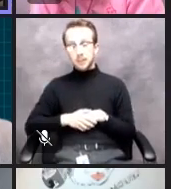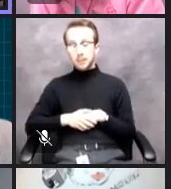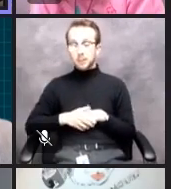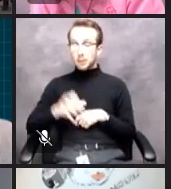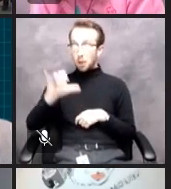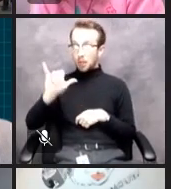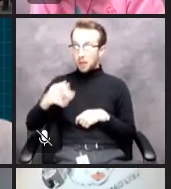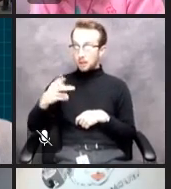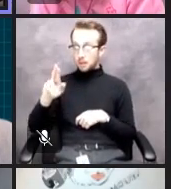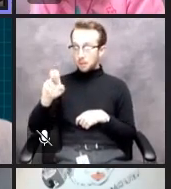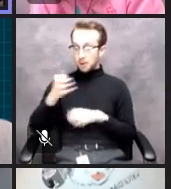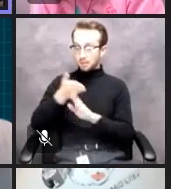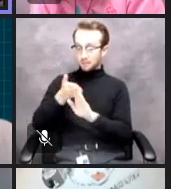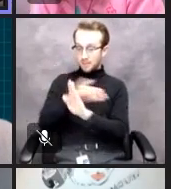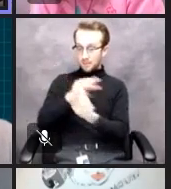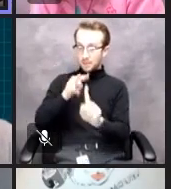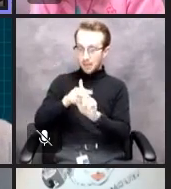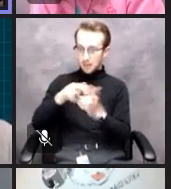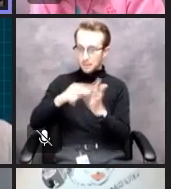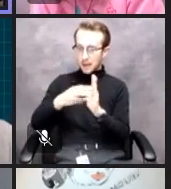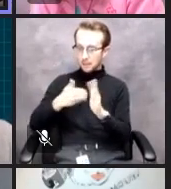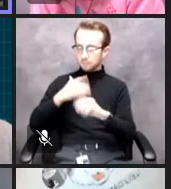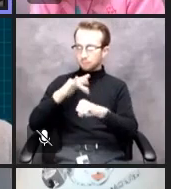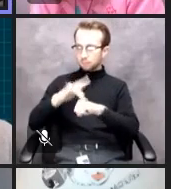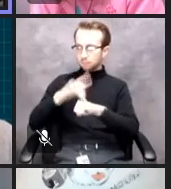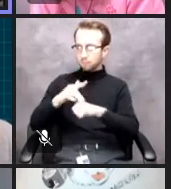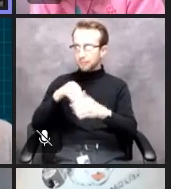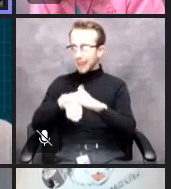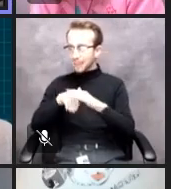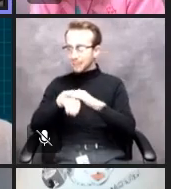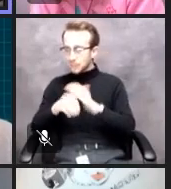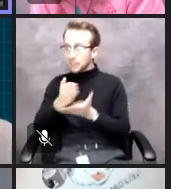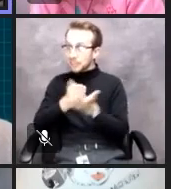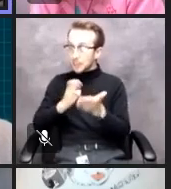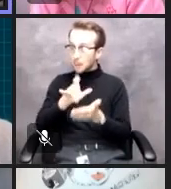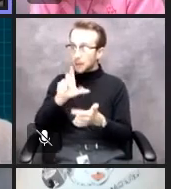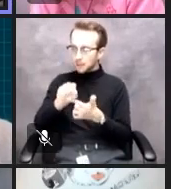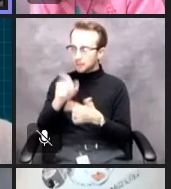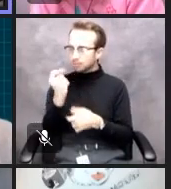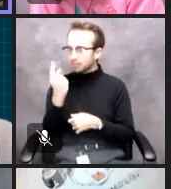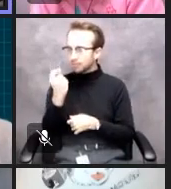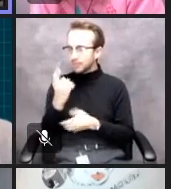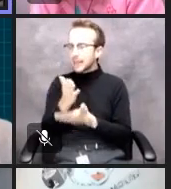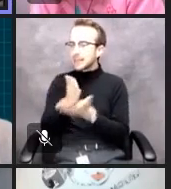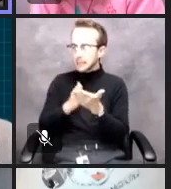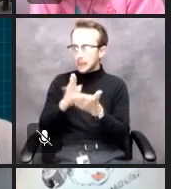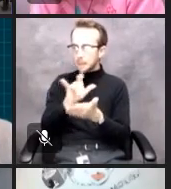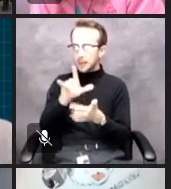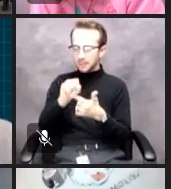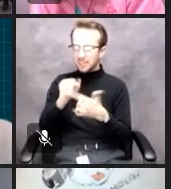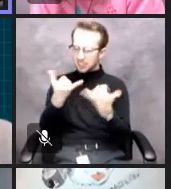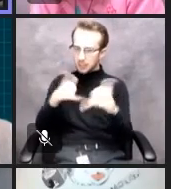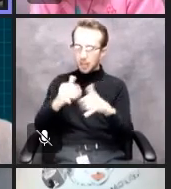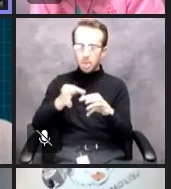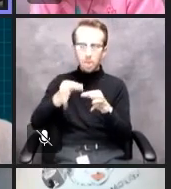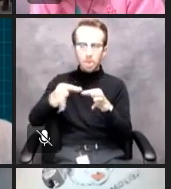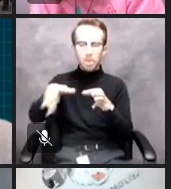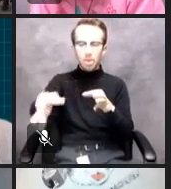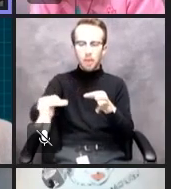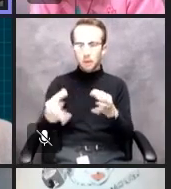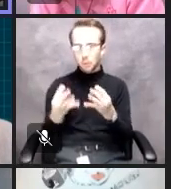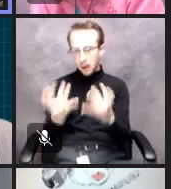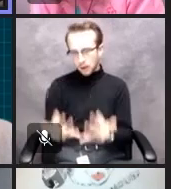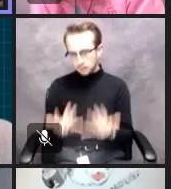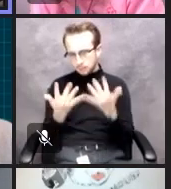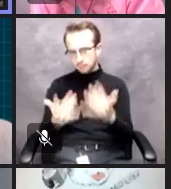us to have access to some bills earlier, but you could still, there were still bills that came out once the session started. So